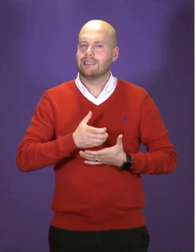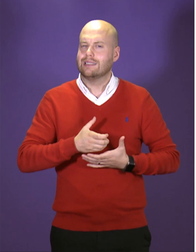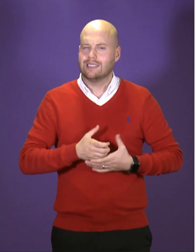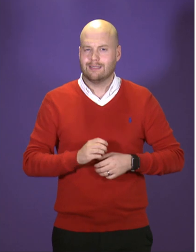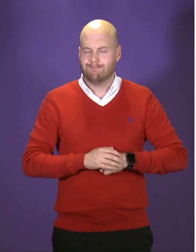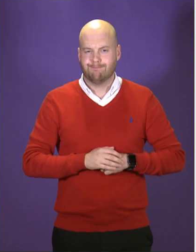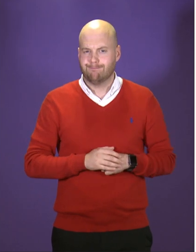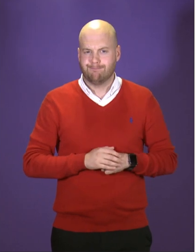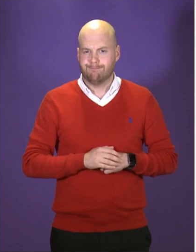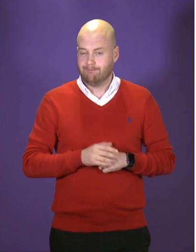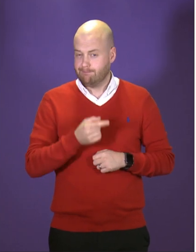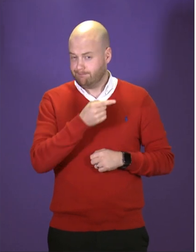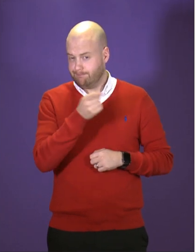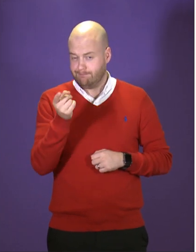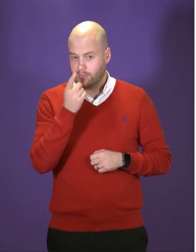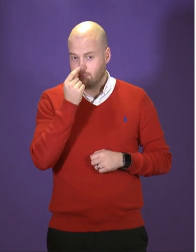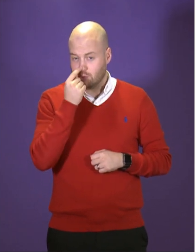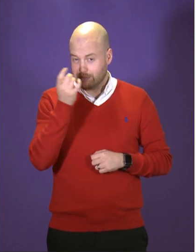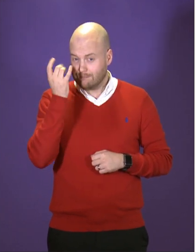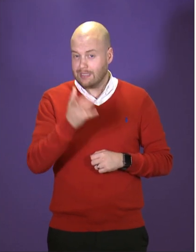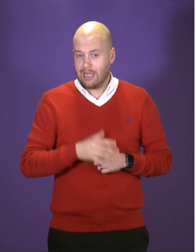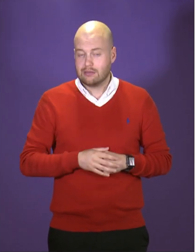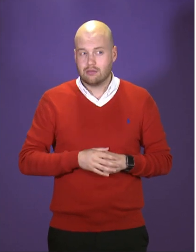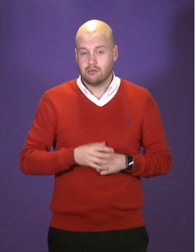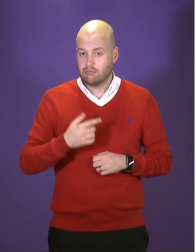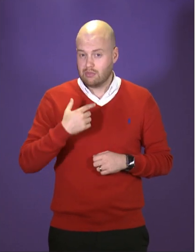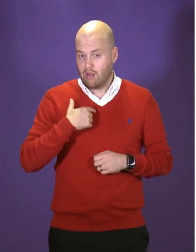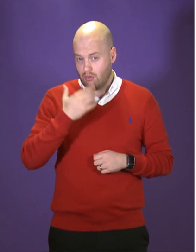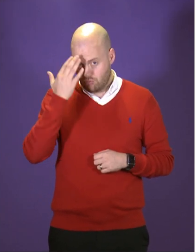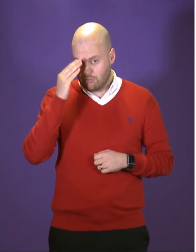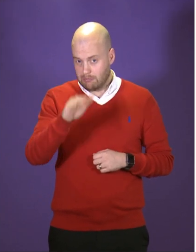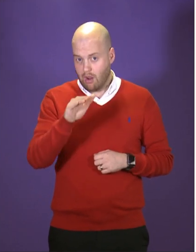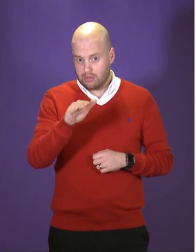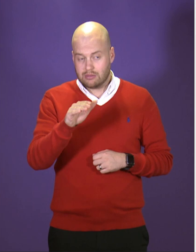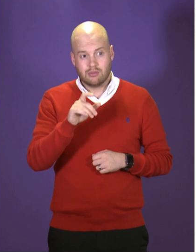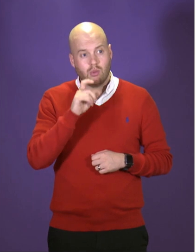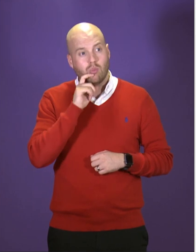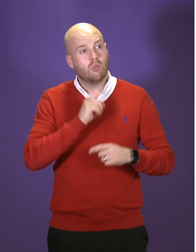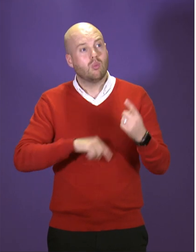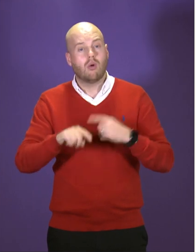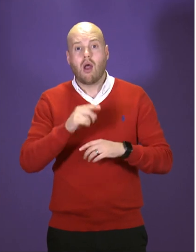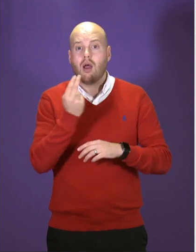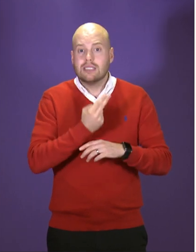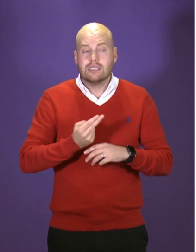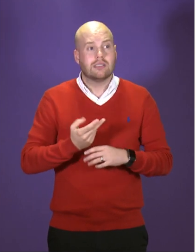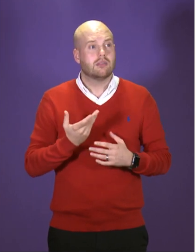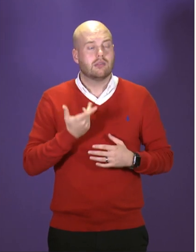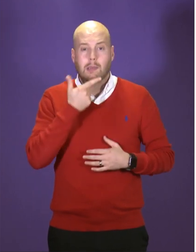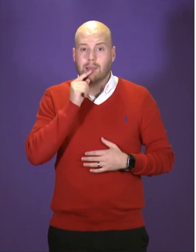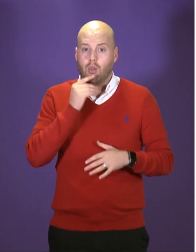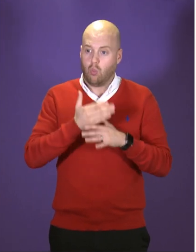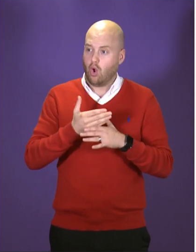forget, and maybe remind you again and again, as artists and people working in the arts, that the arts